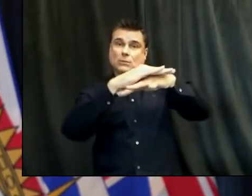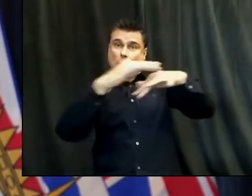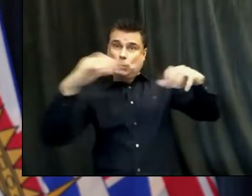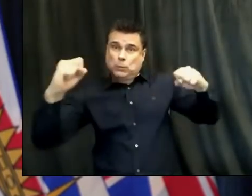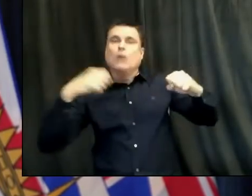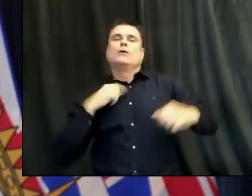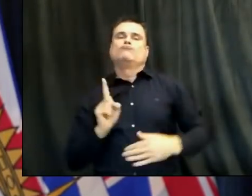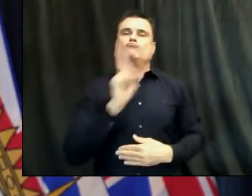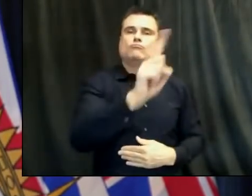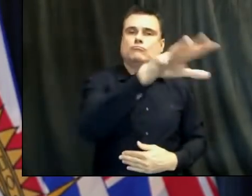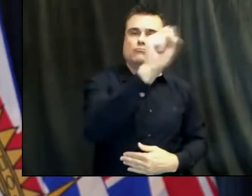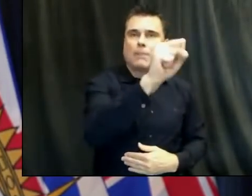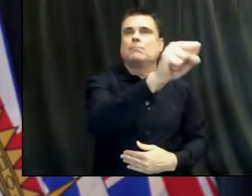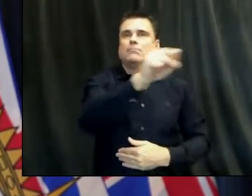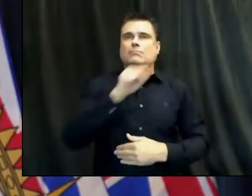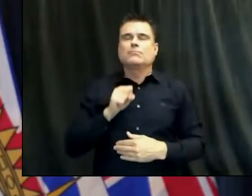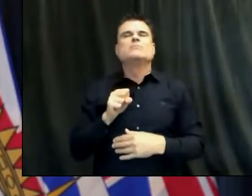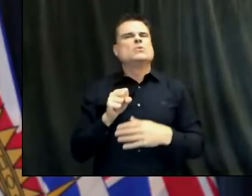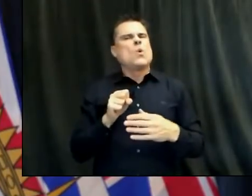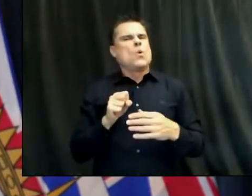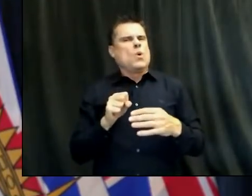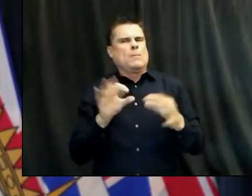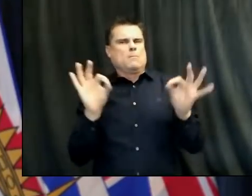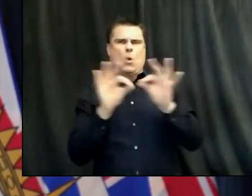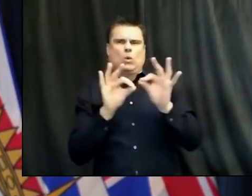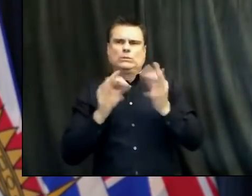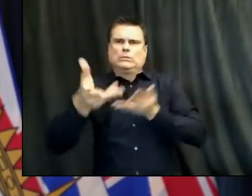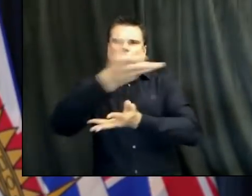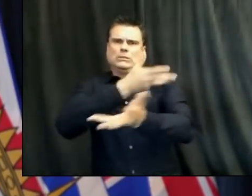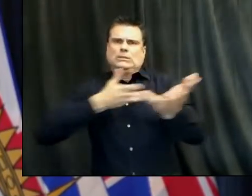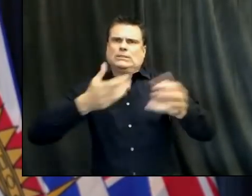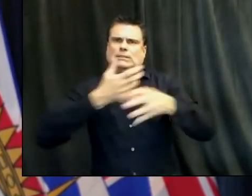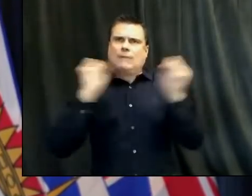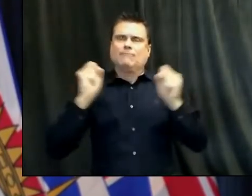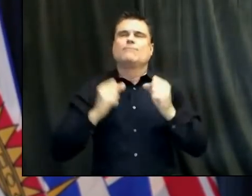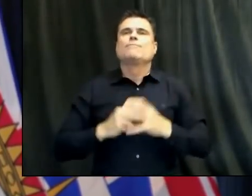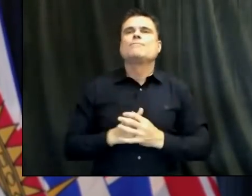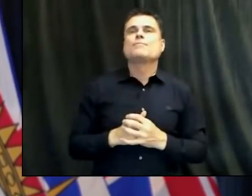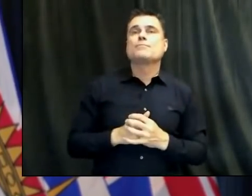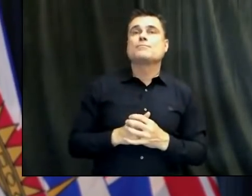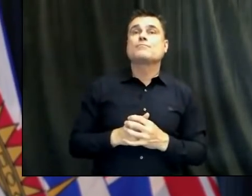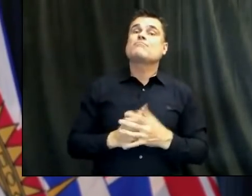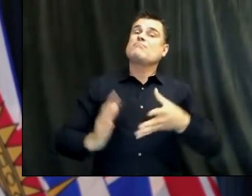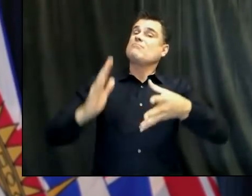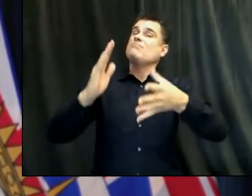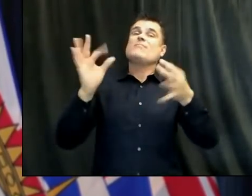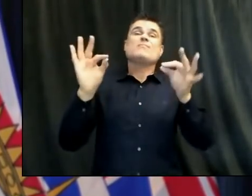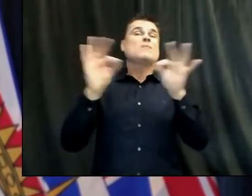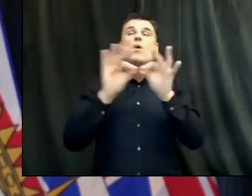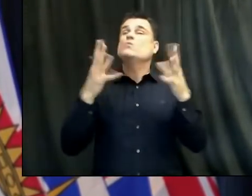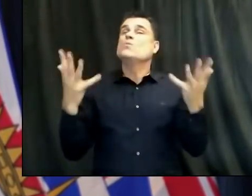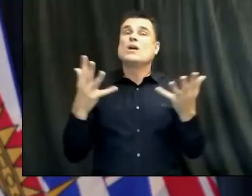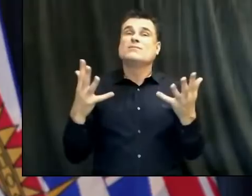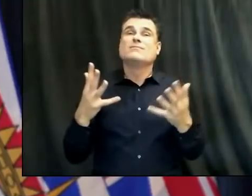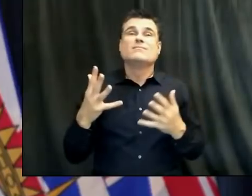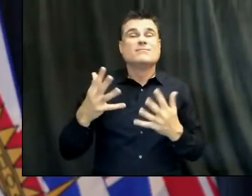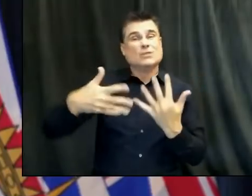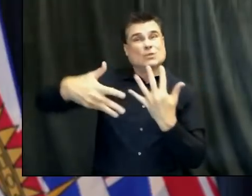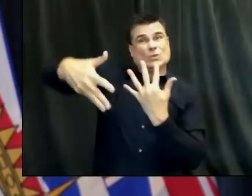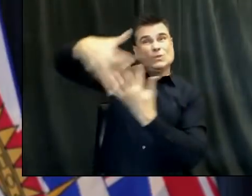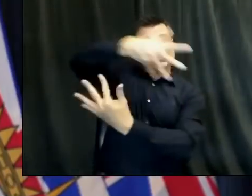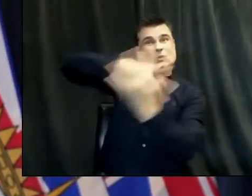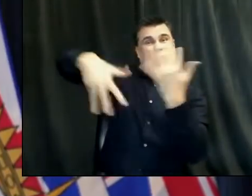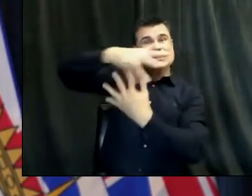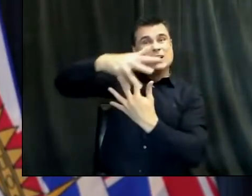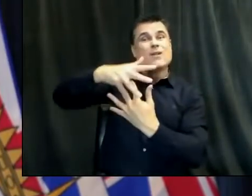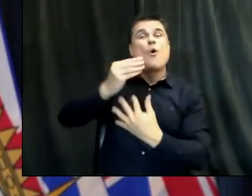also remember that we need to stick with our immediate households right now. So no social gatherings.